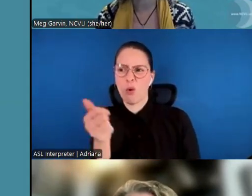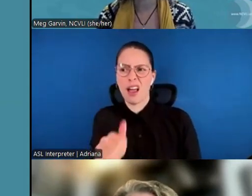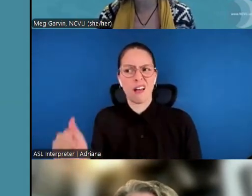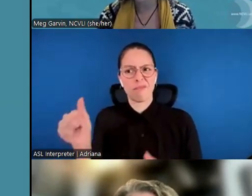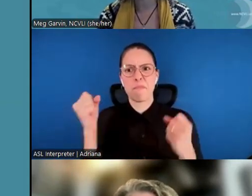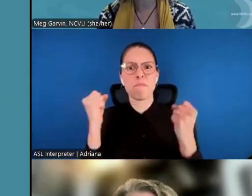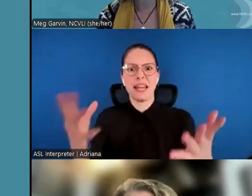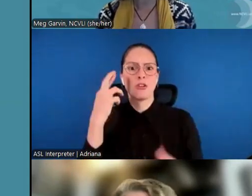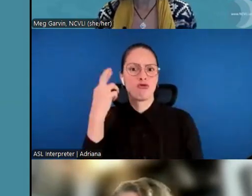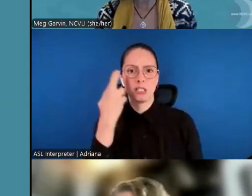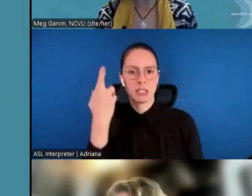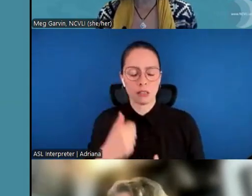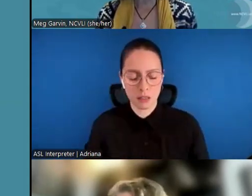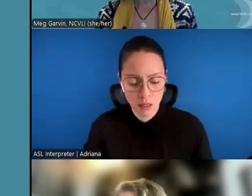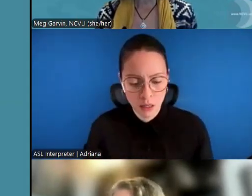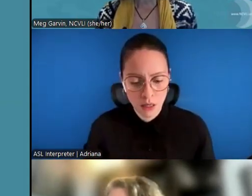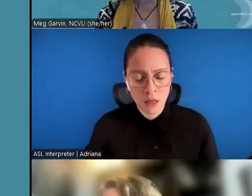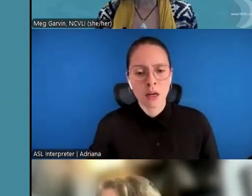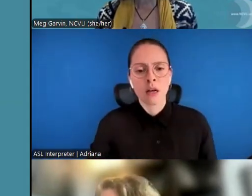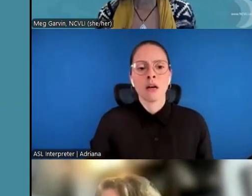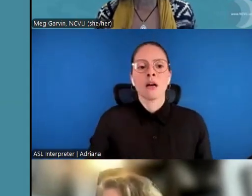reasons. One,